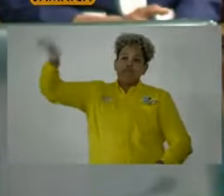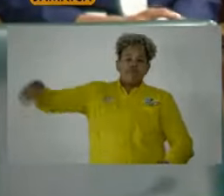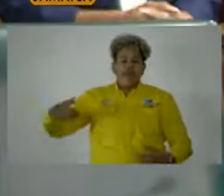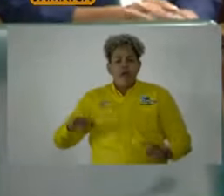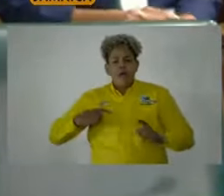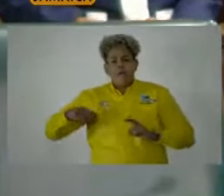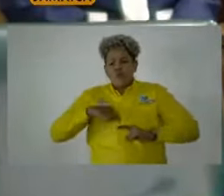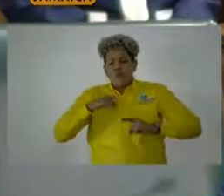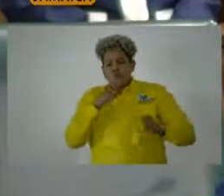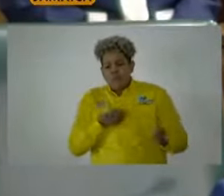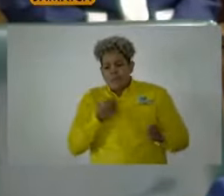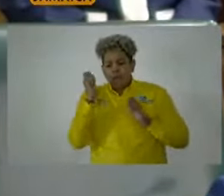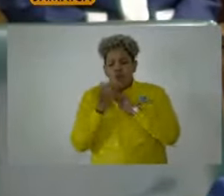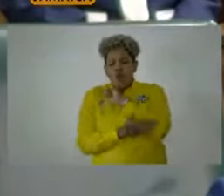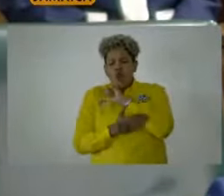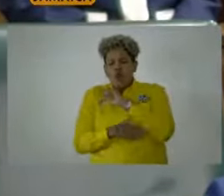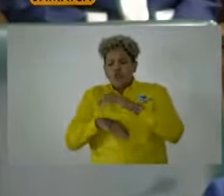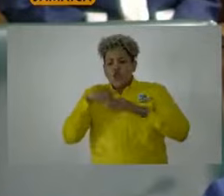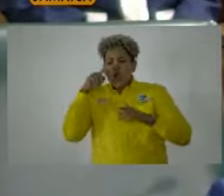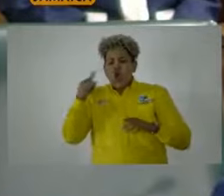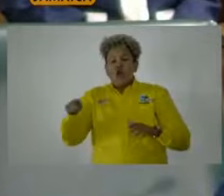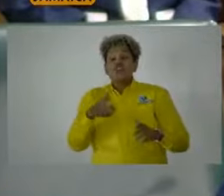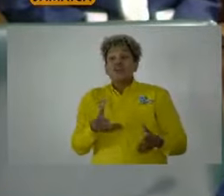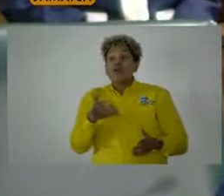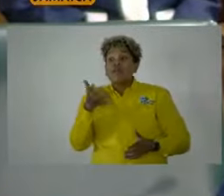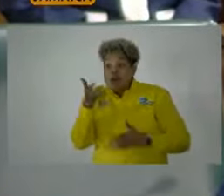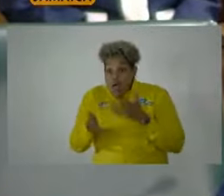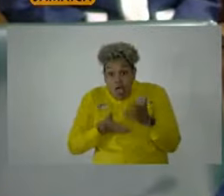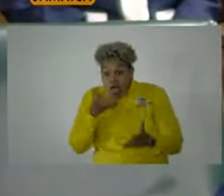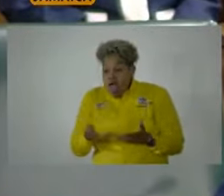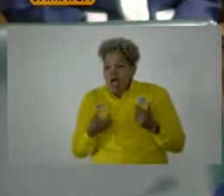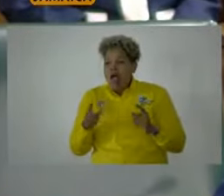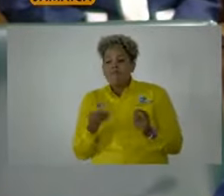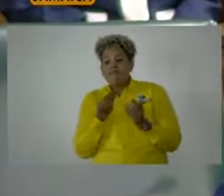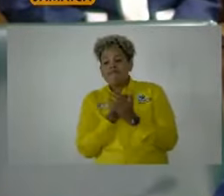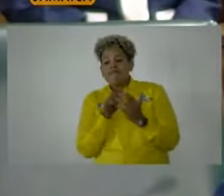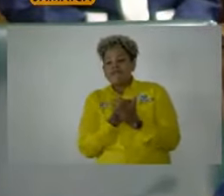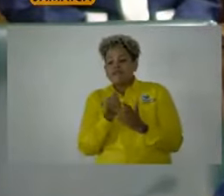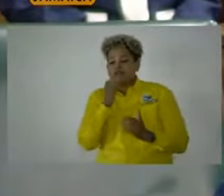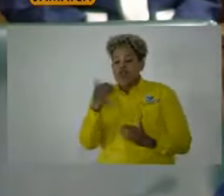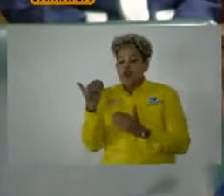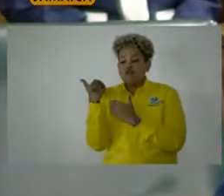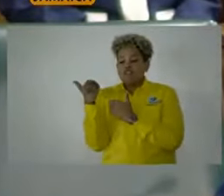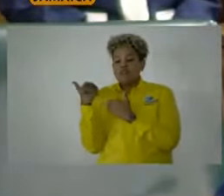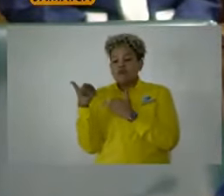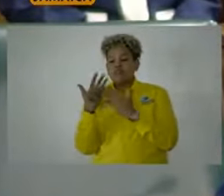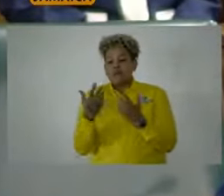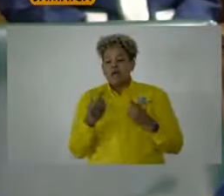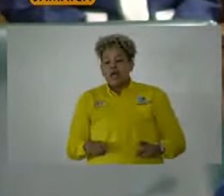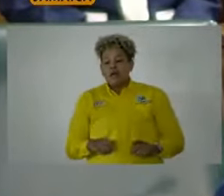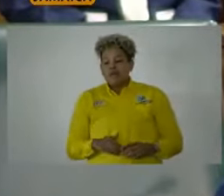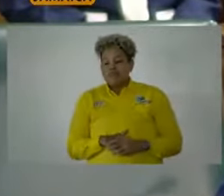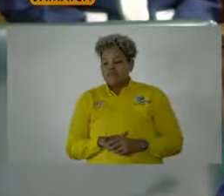We pulled the country out of the mire of fiscal irresponsibility.